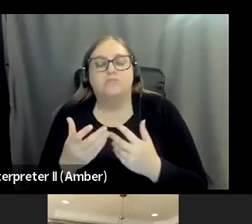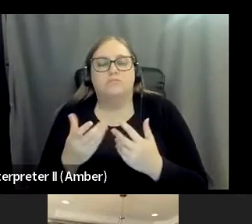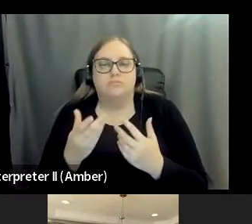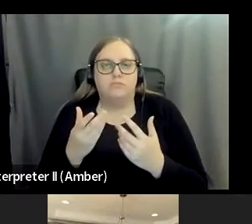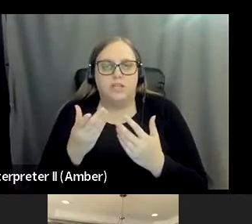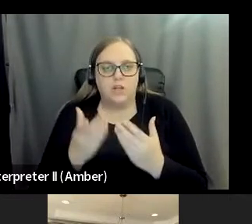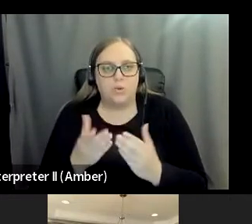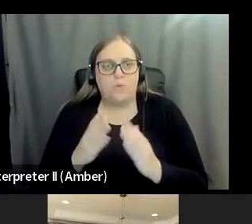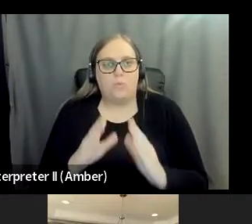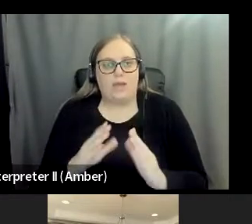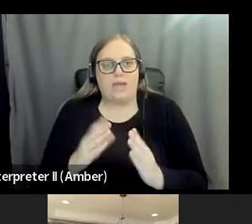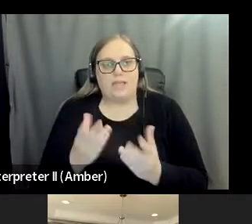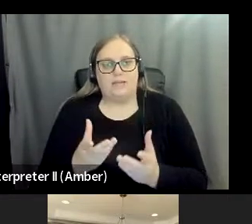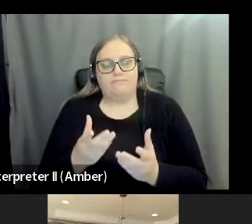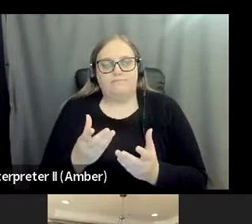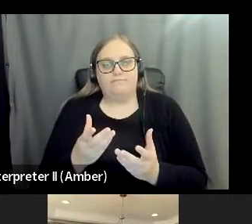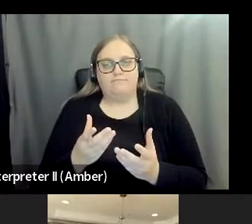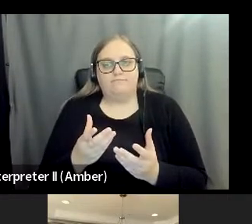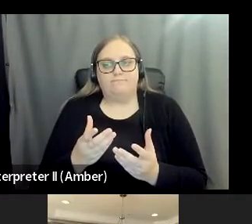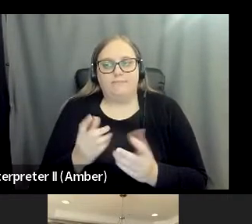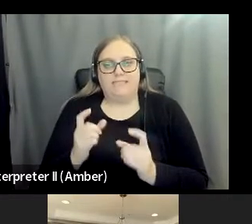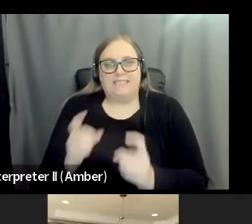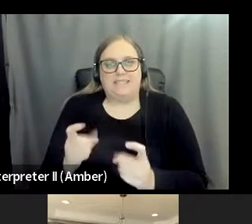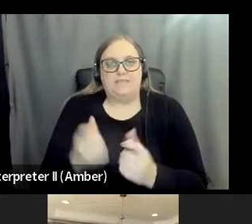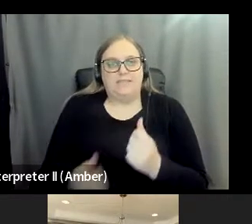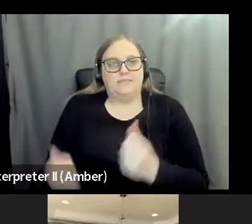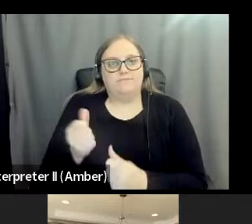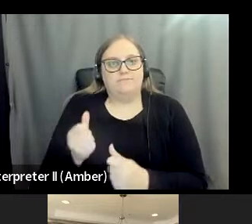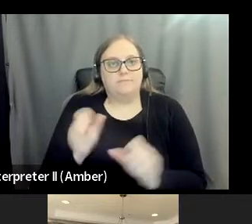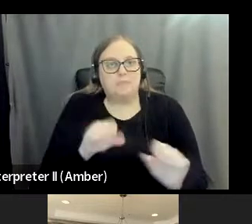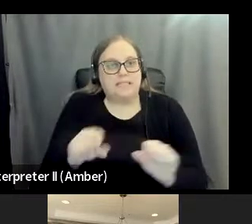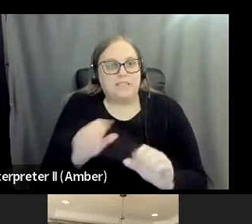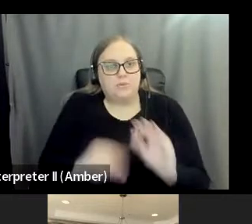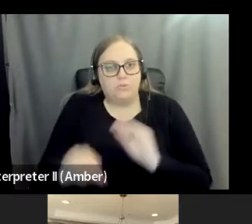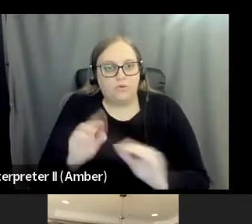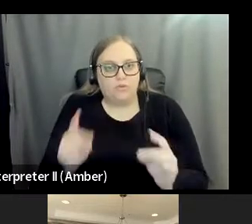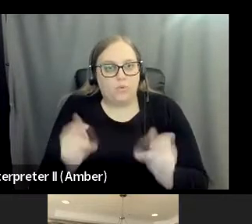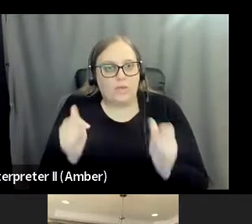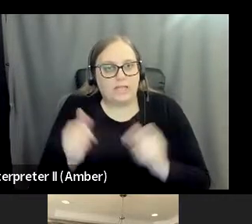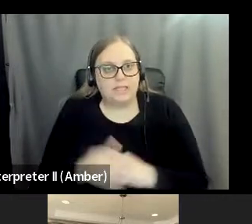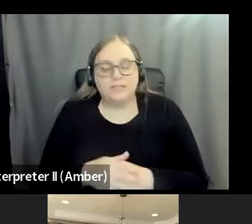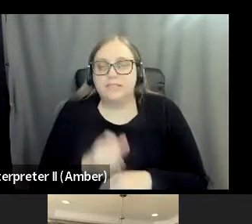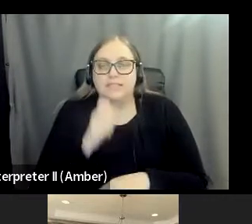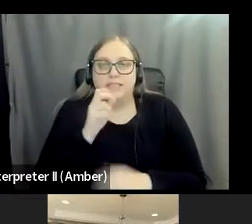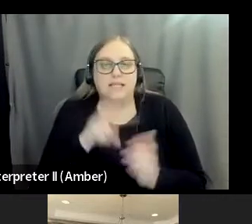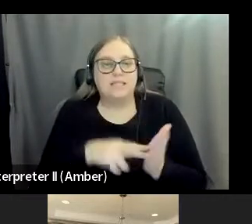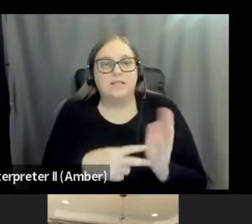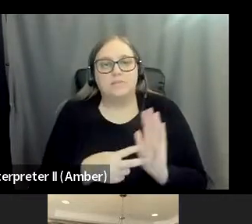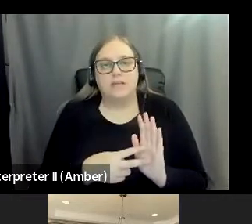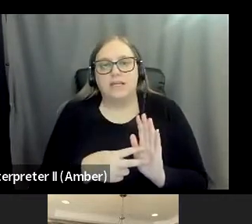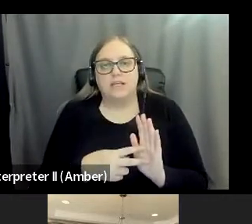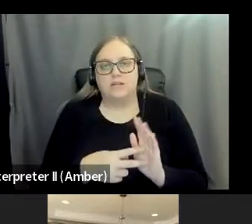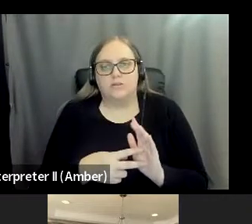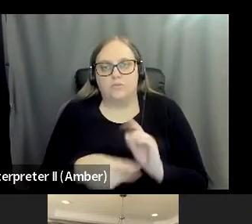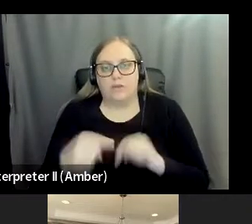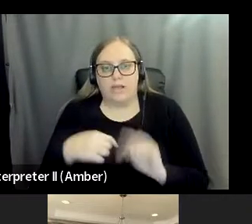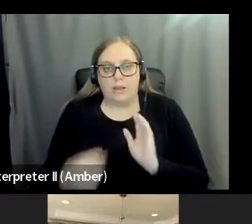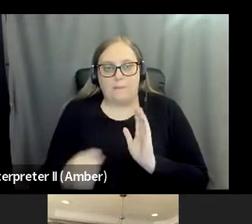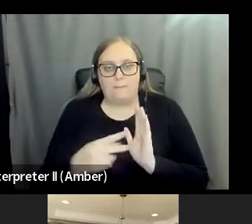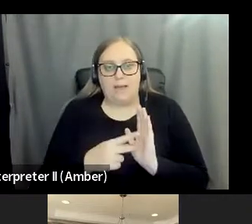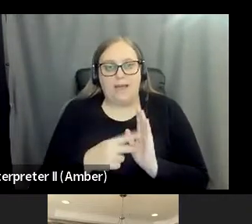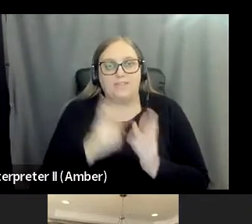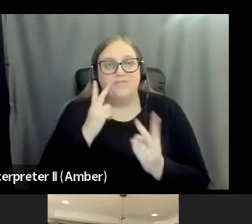that allows the executive to move quickly. And that does not mean that we shouldn't come back to this to